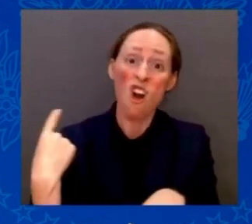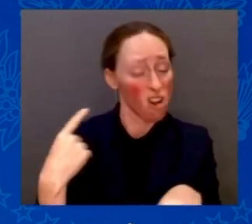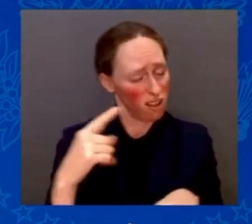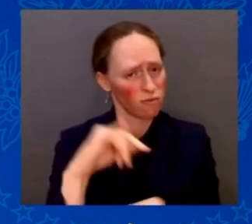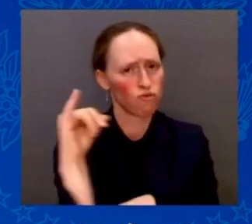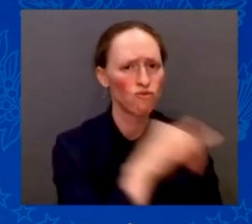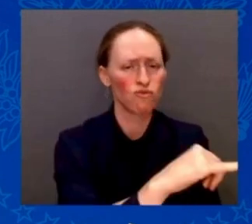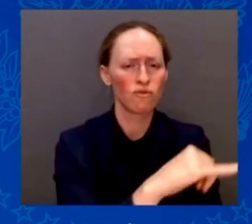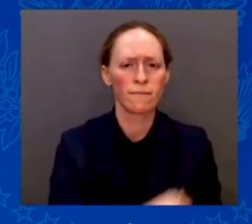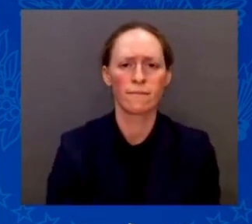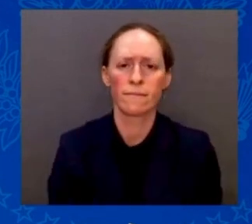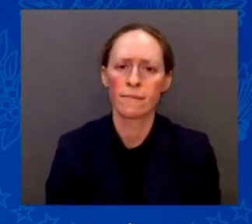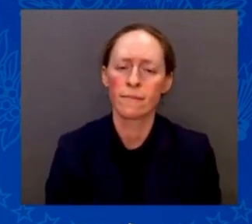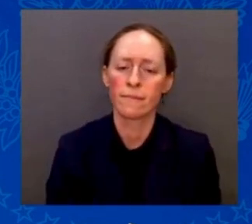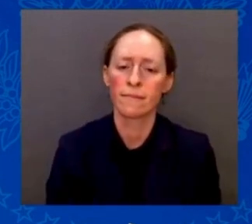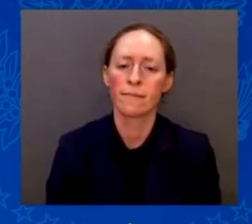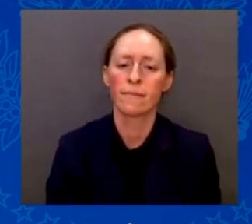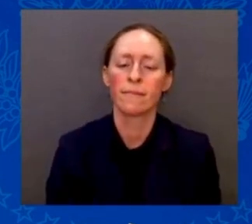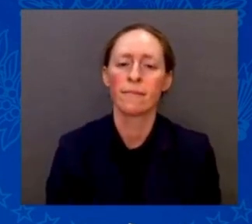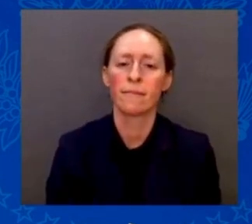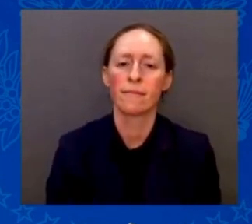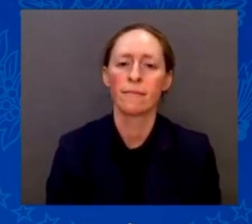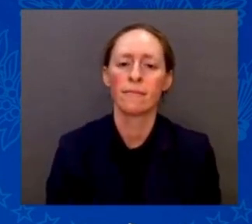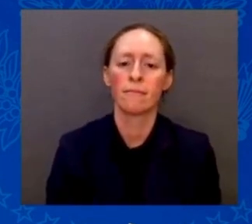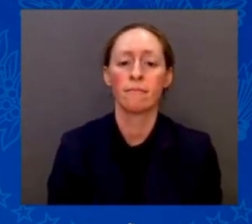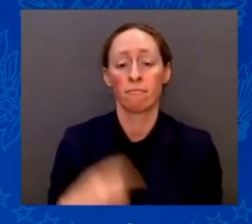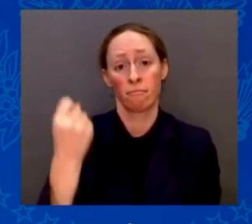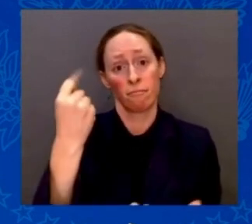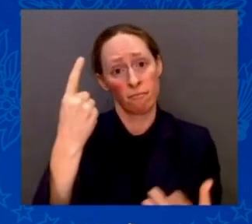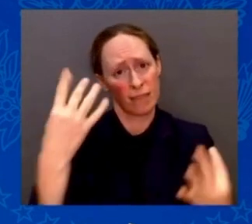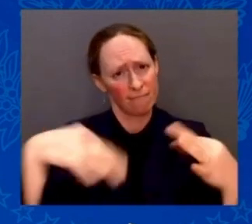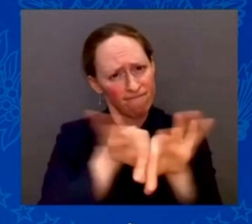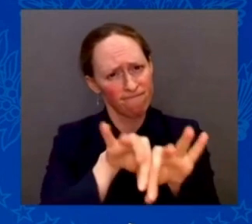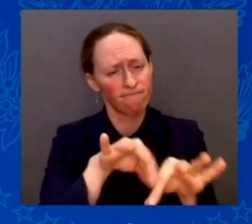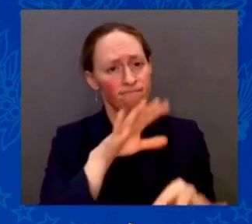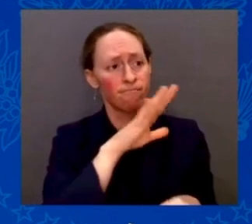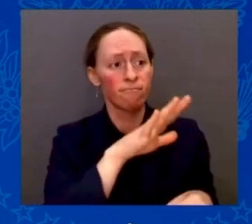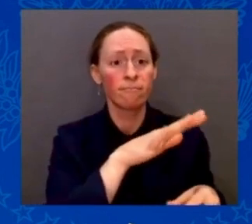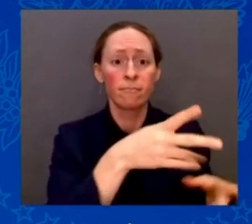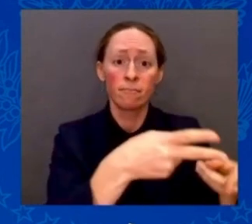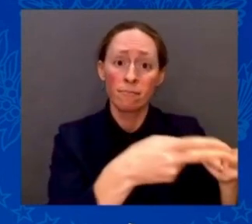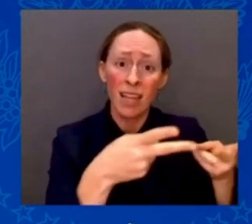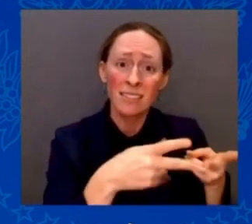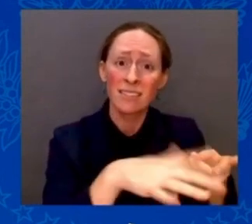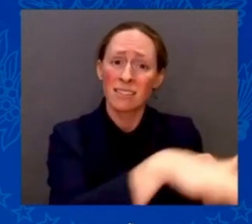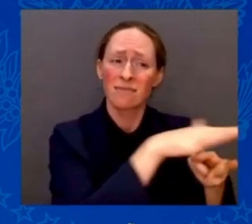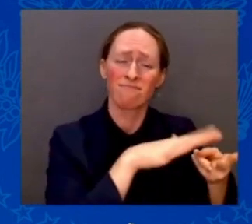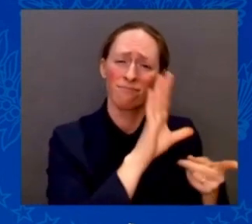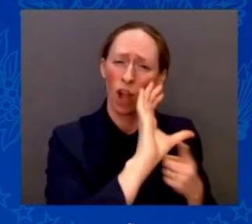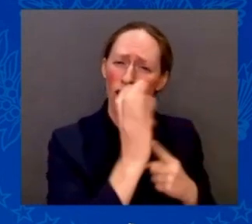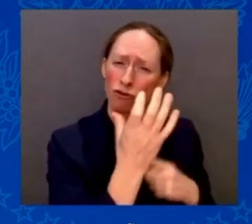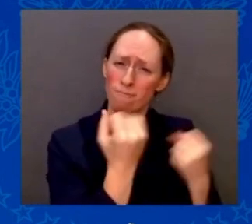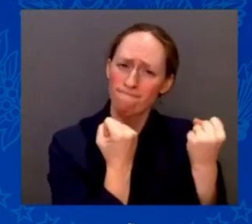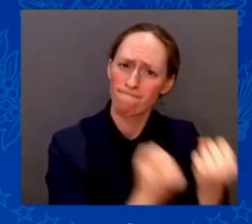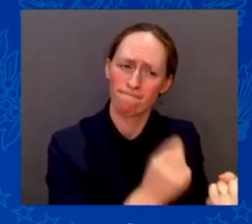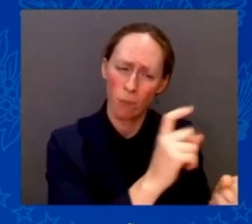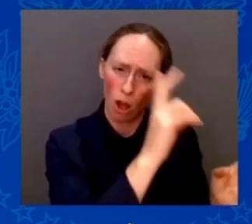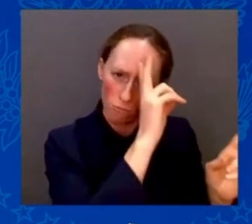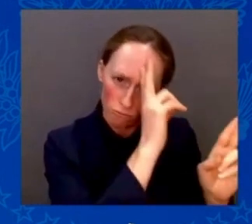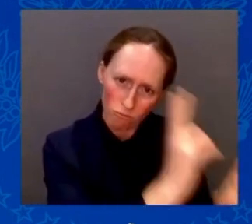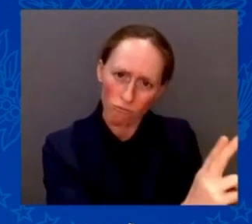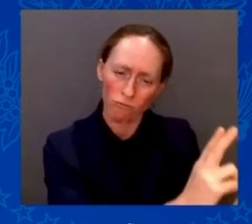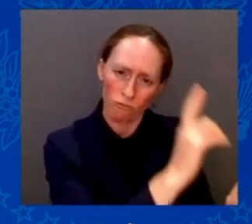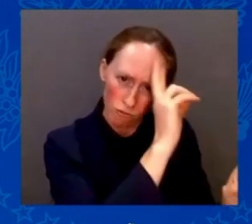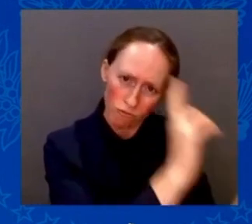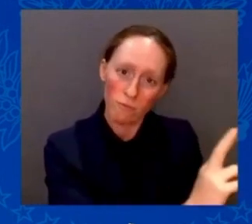and cultures and the needs of the local community. We're not going to turn this into a new land grab. We're not trying to see multi-million-dollar